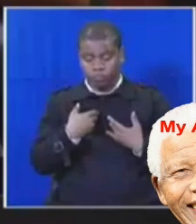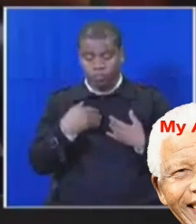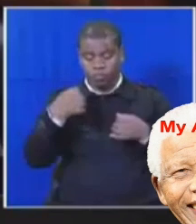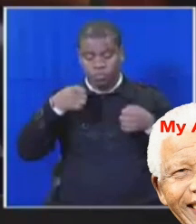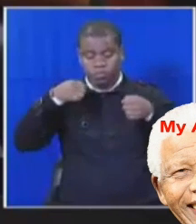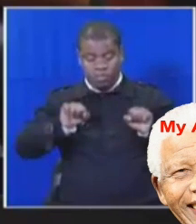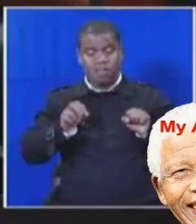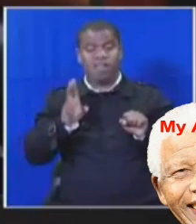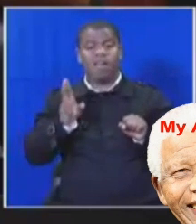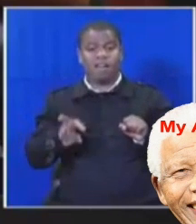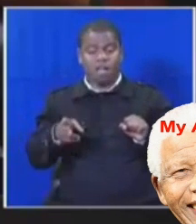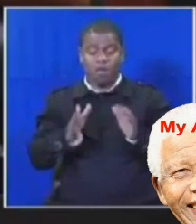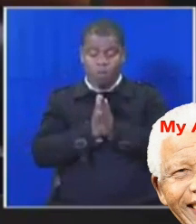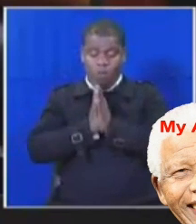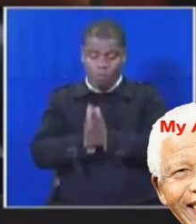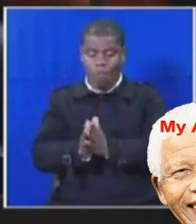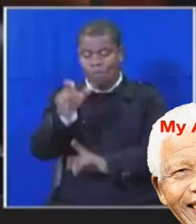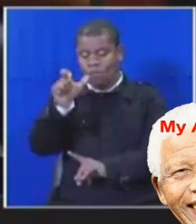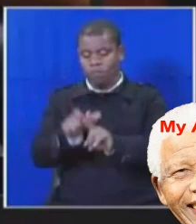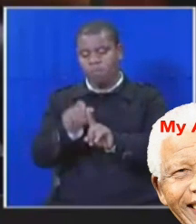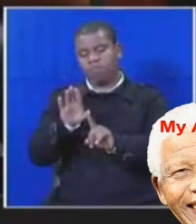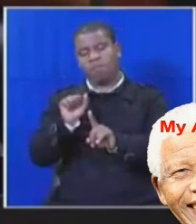once again ask Honorable Bongo